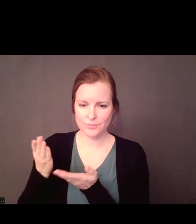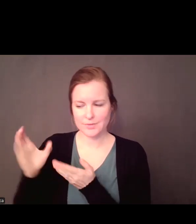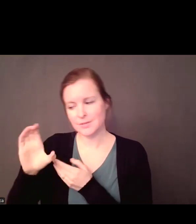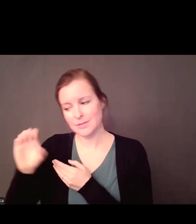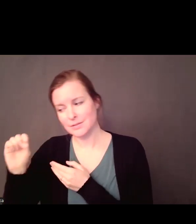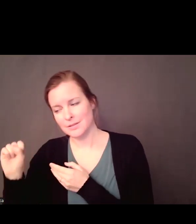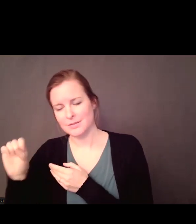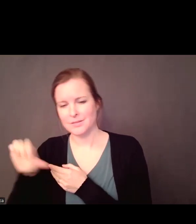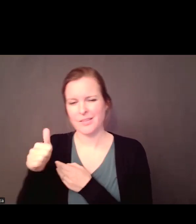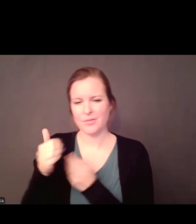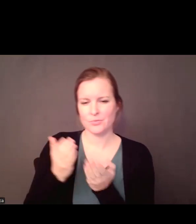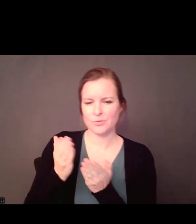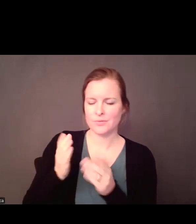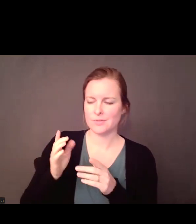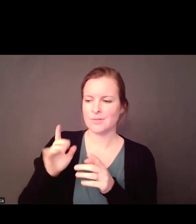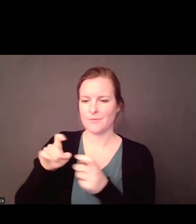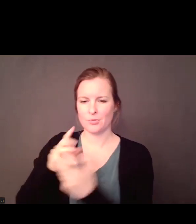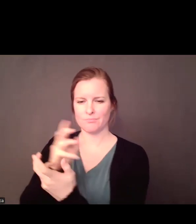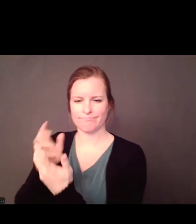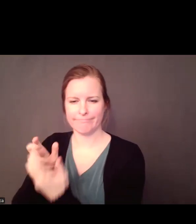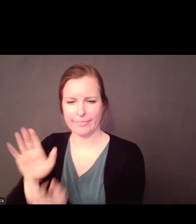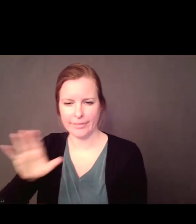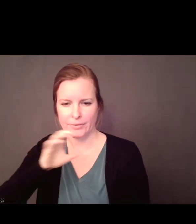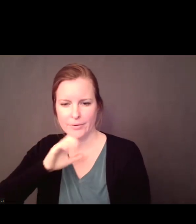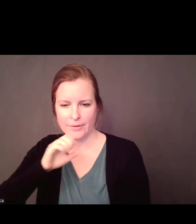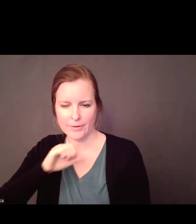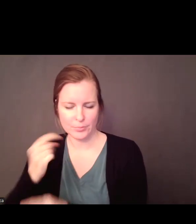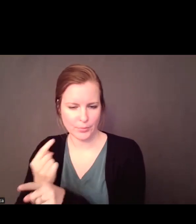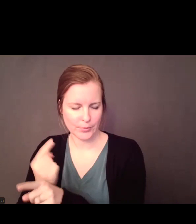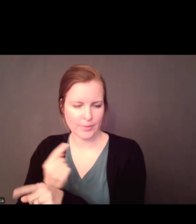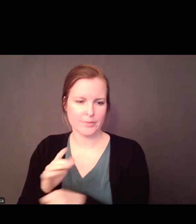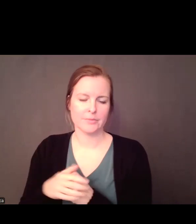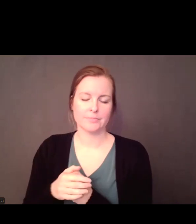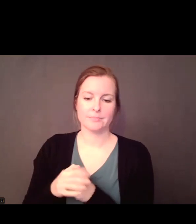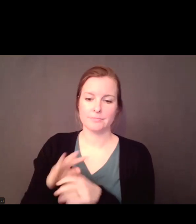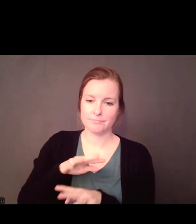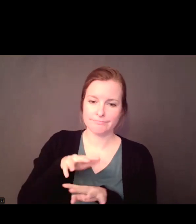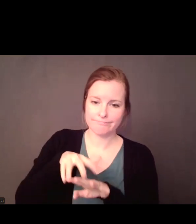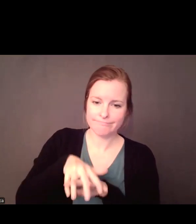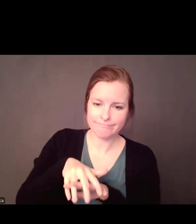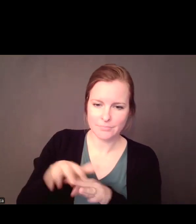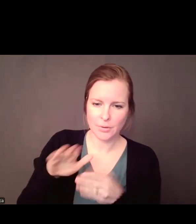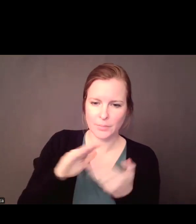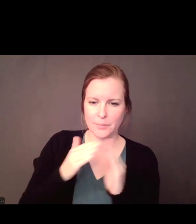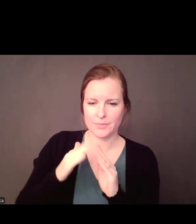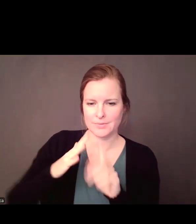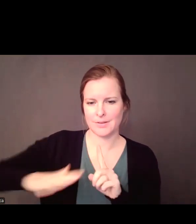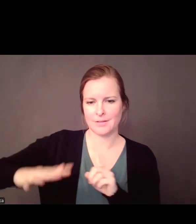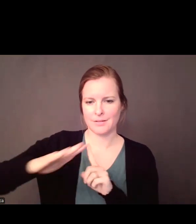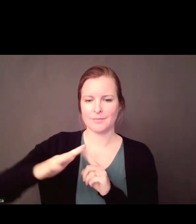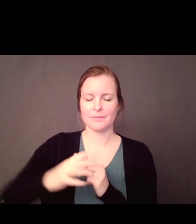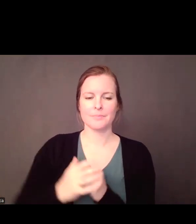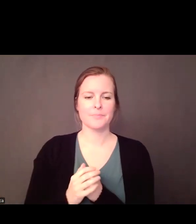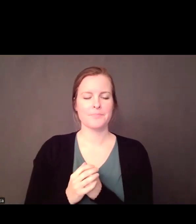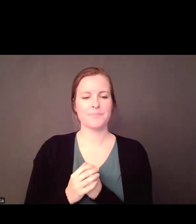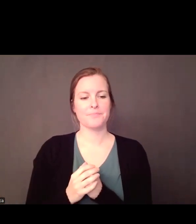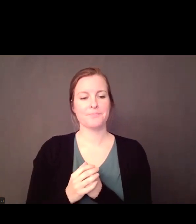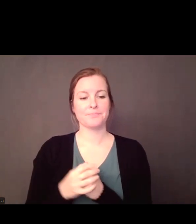in a way that is age appropriate and in integrated community settings. We always want to